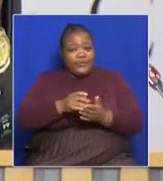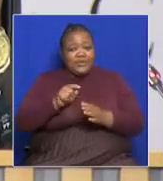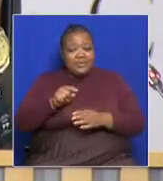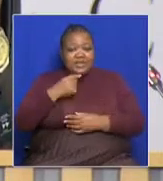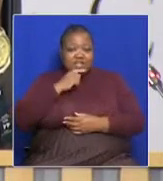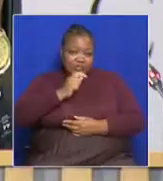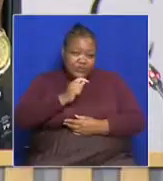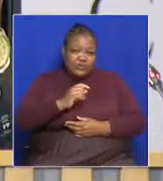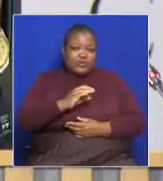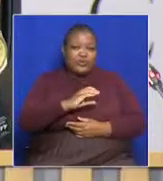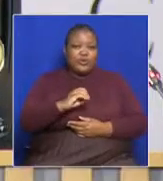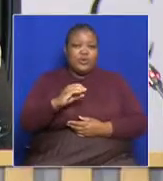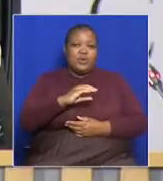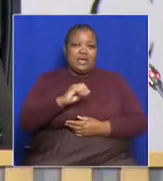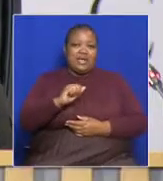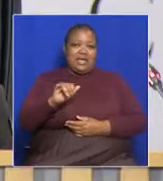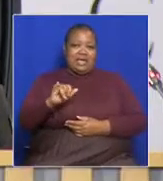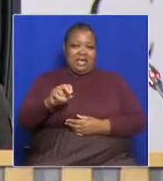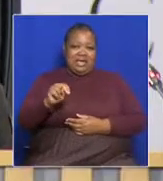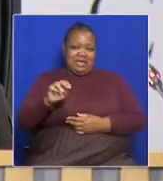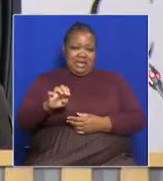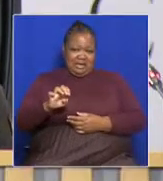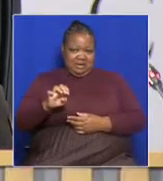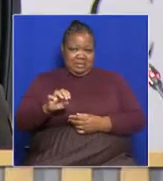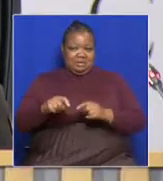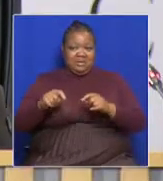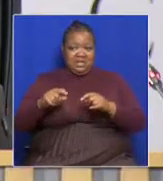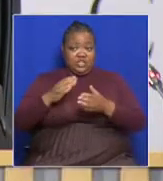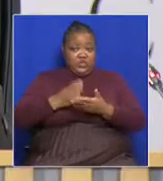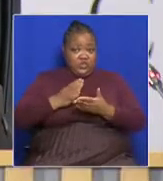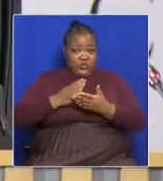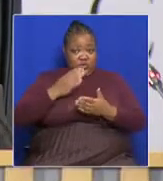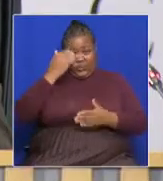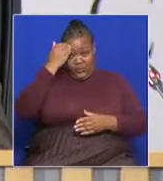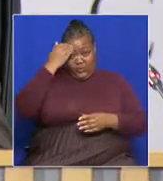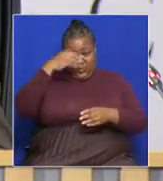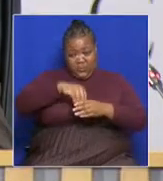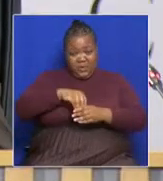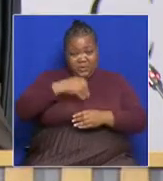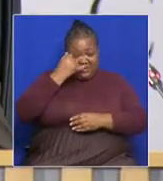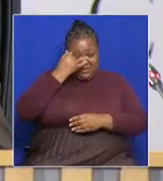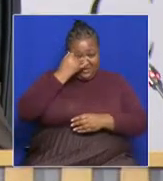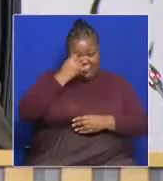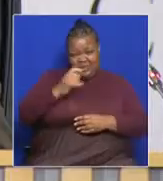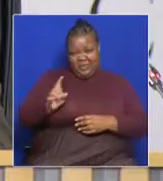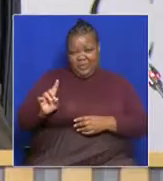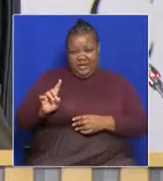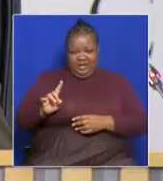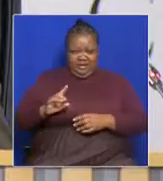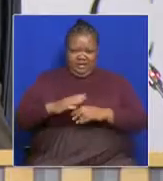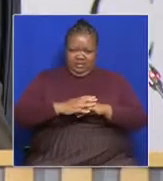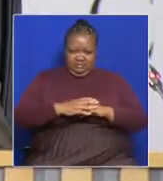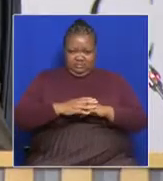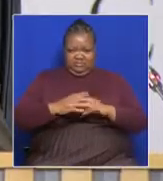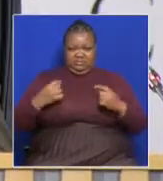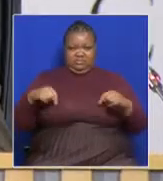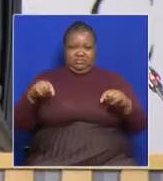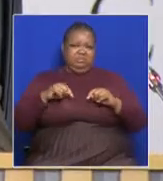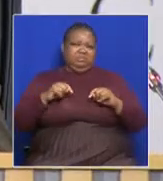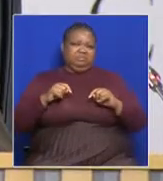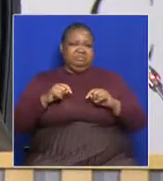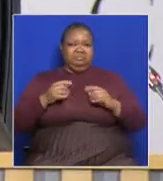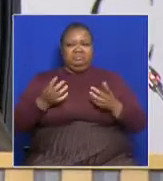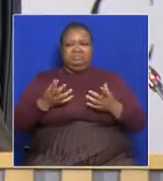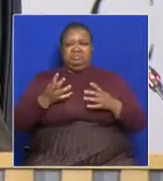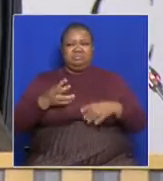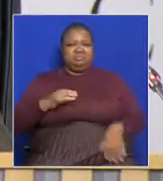had it just been lying there. So there was no malicious or there was no intent otherwise than just